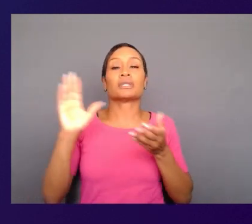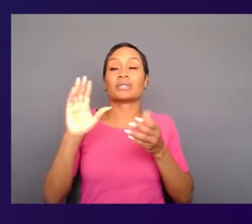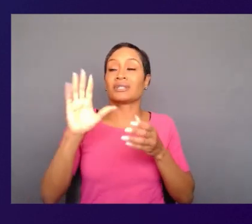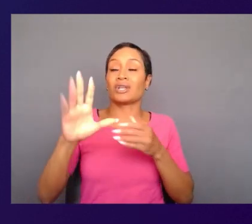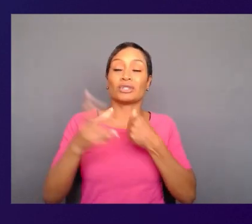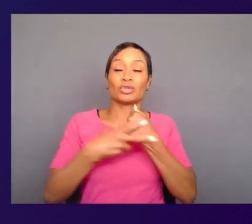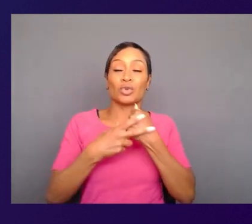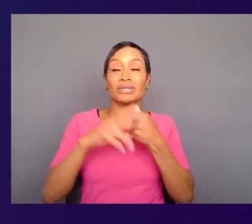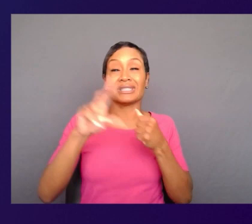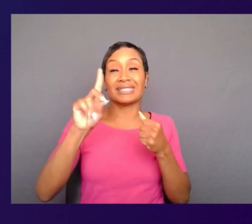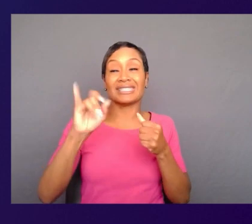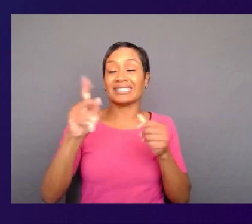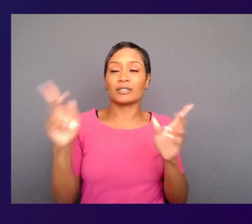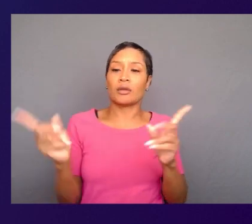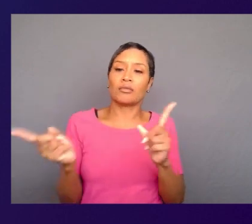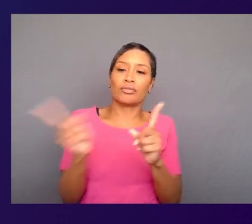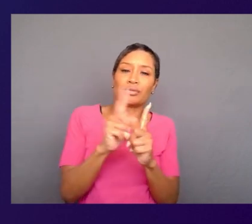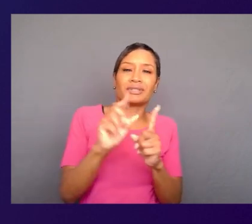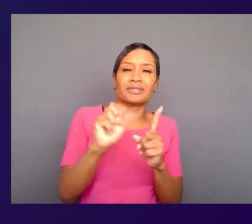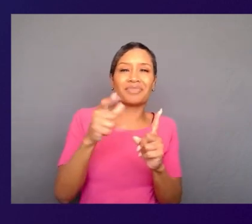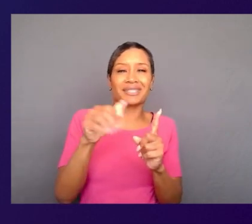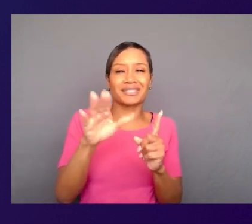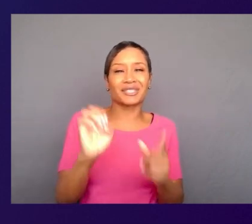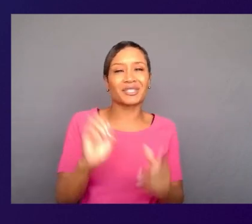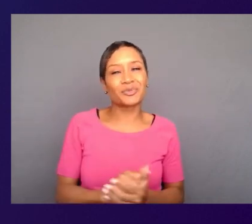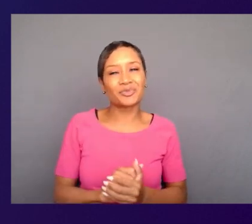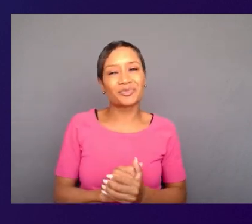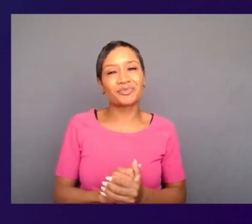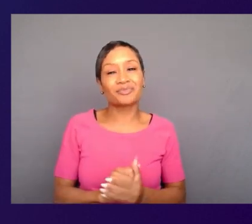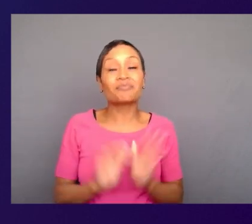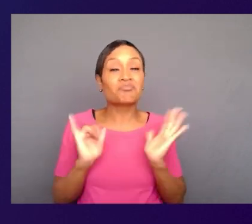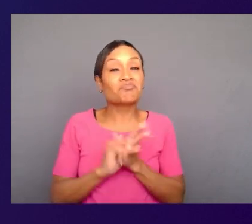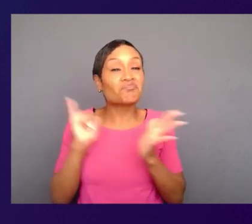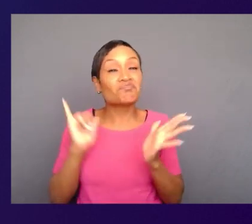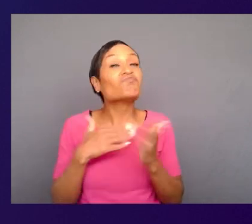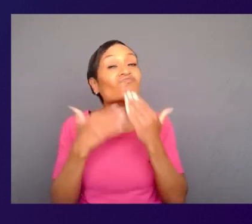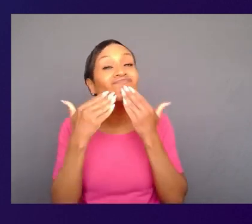disk. So with that, I wanted to thank you all for attending.